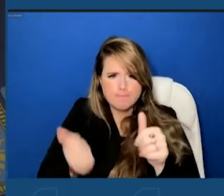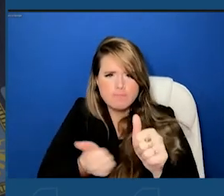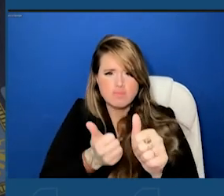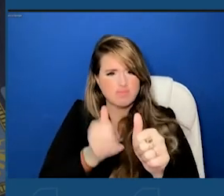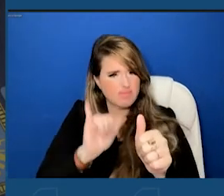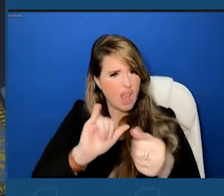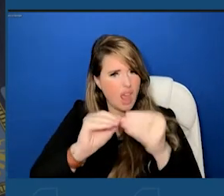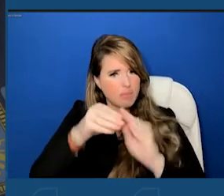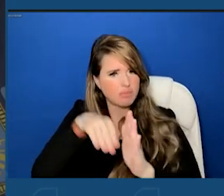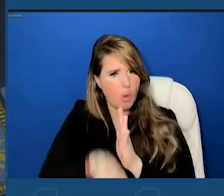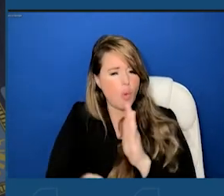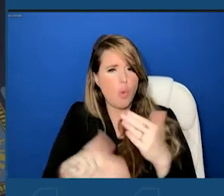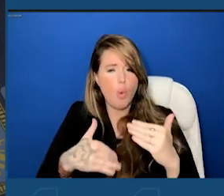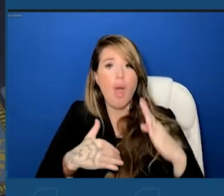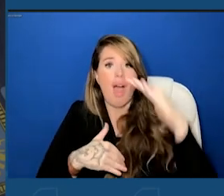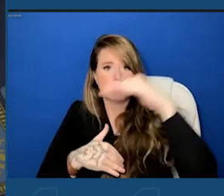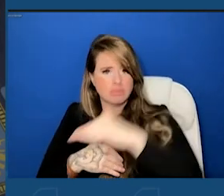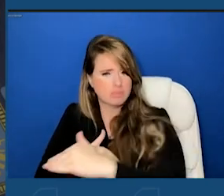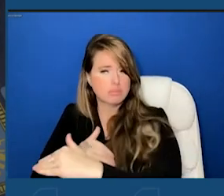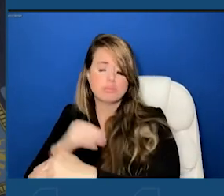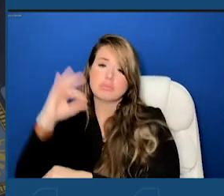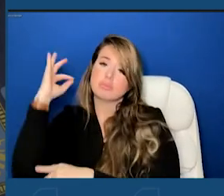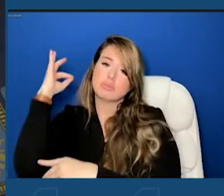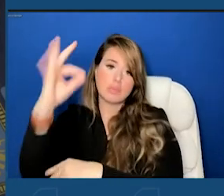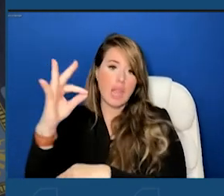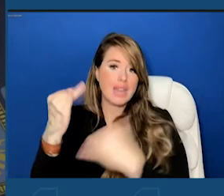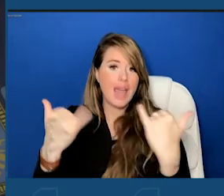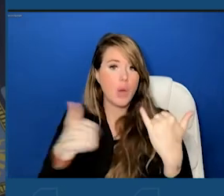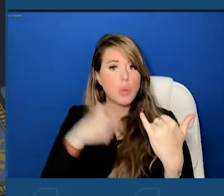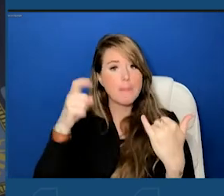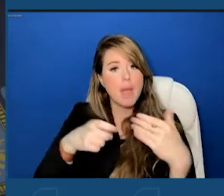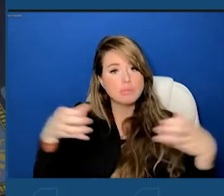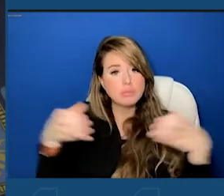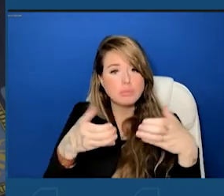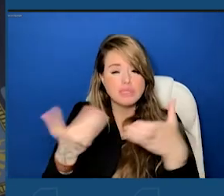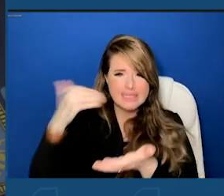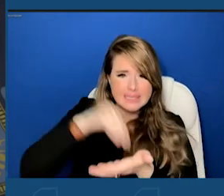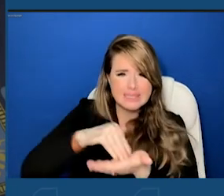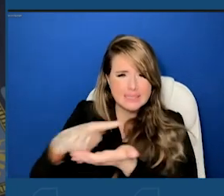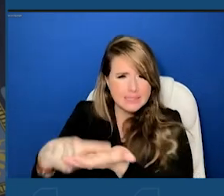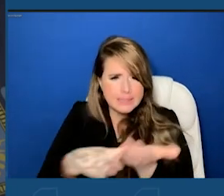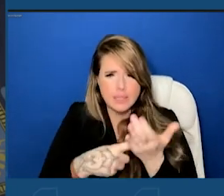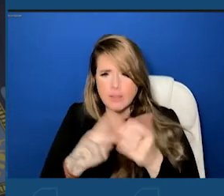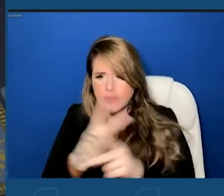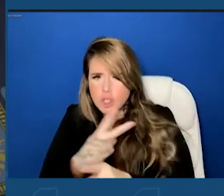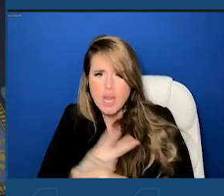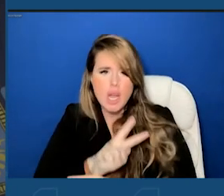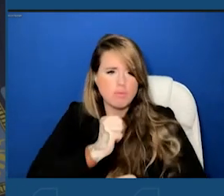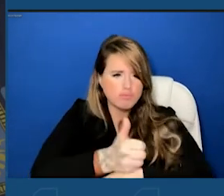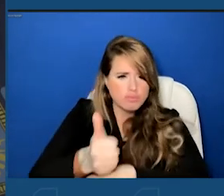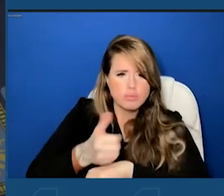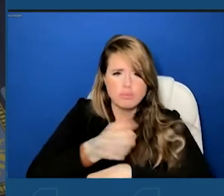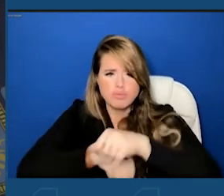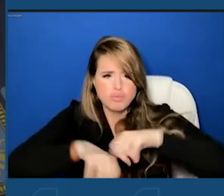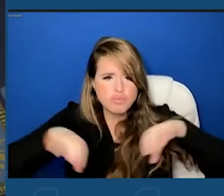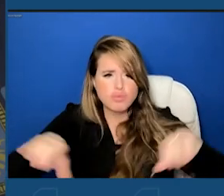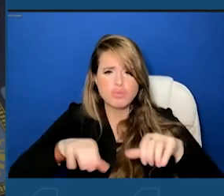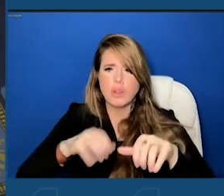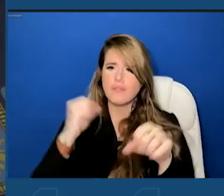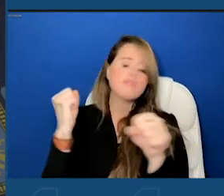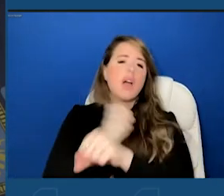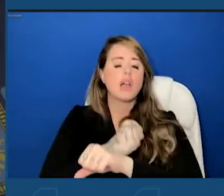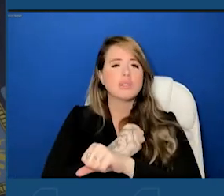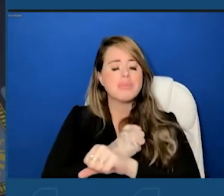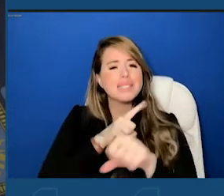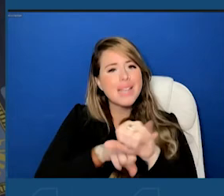an opportunity now for us to regroup, to continue to fight the crimes that we're fighting, but to also bring that hope and optimism